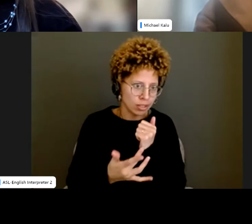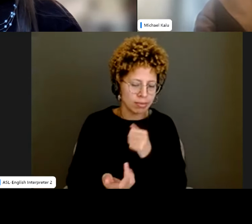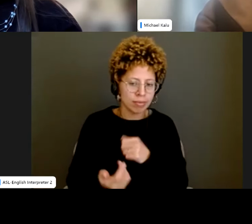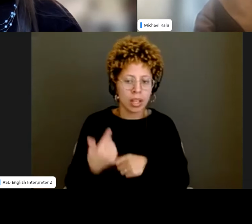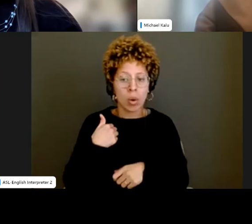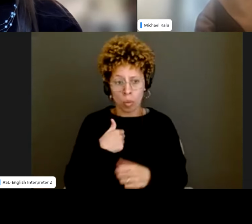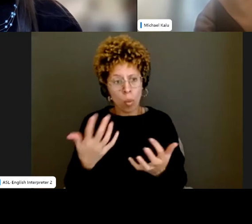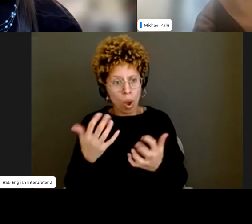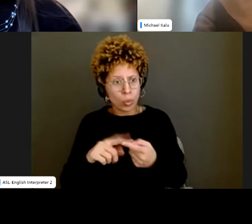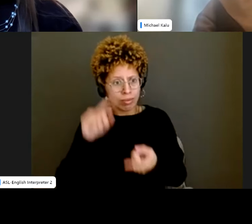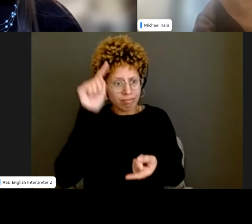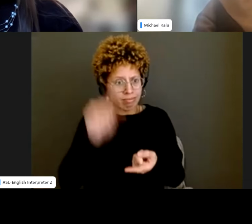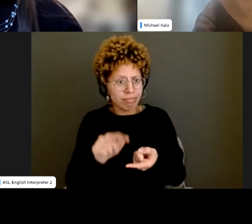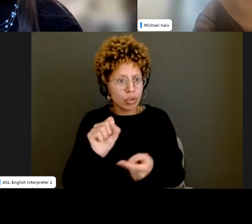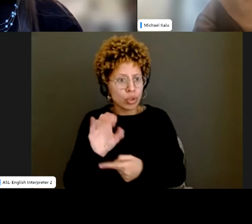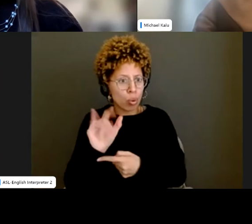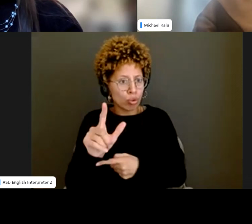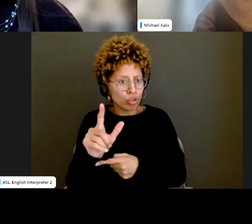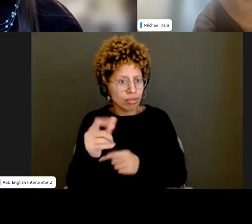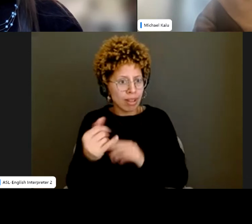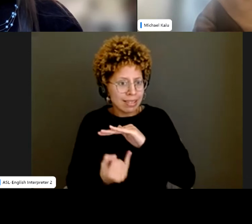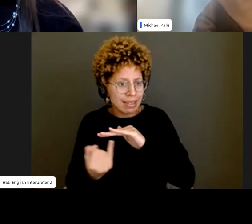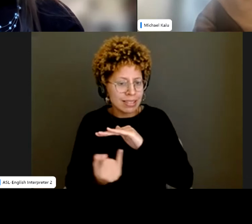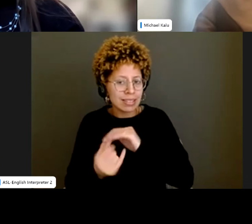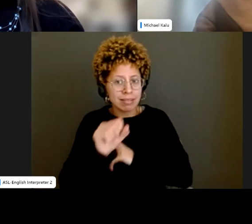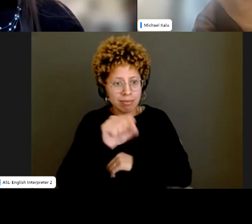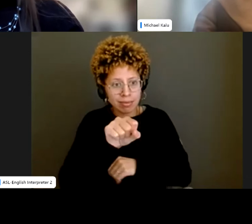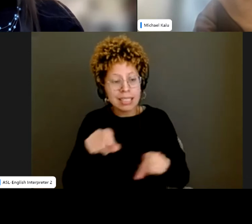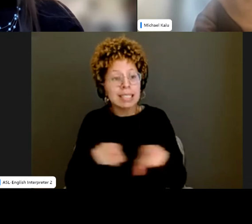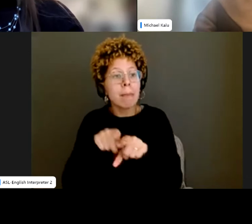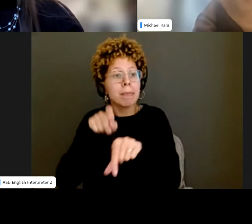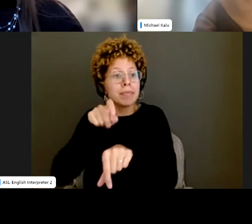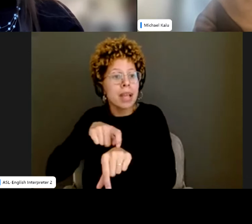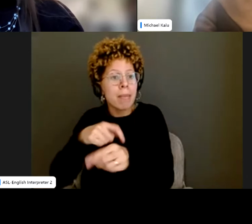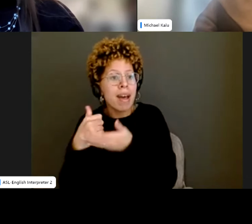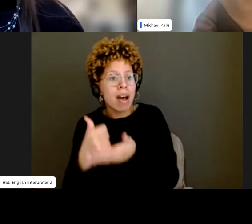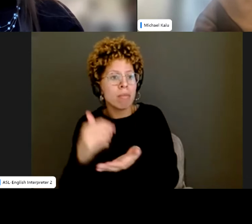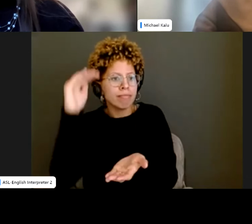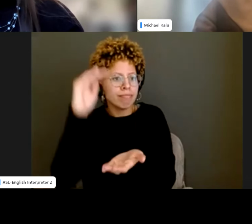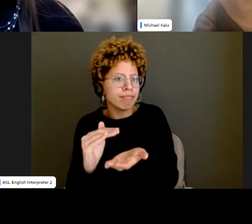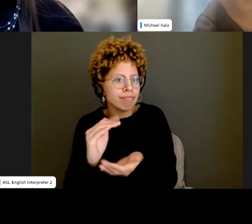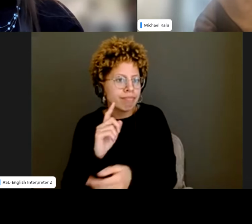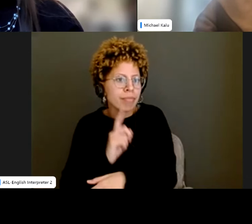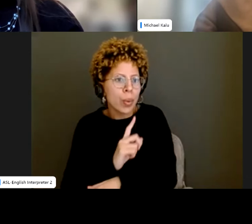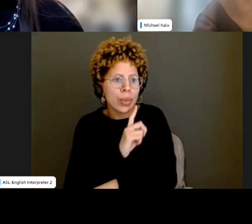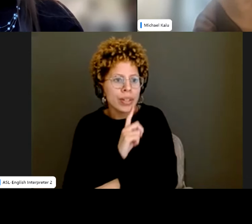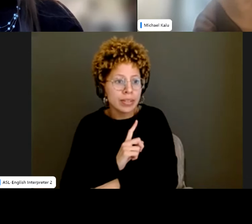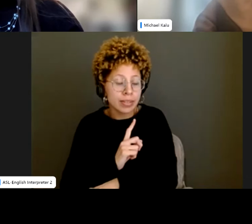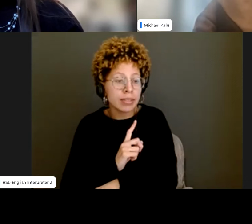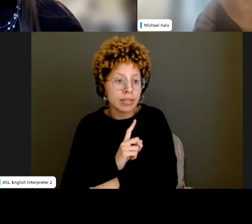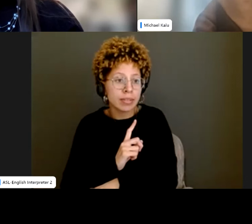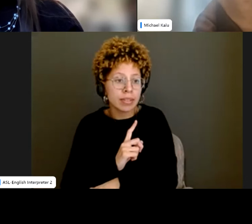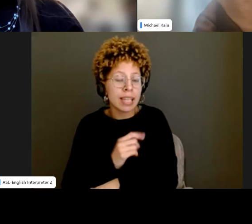mitigating social isolation. And at the same time, we are helping them to reduce loneliness, which evidence has shown us